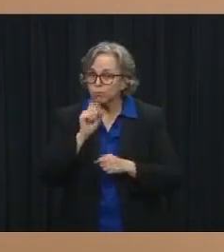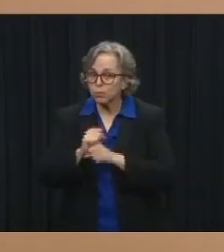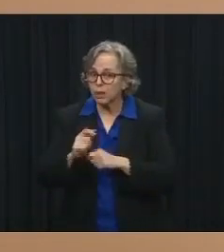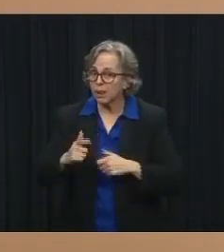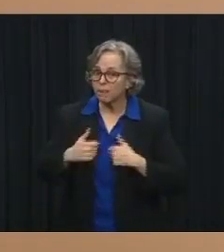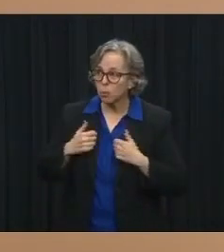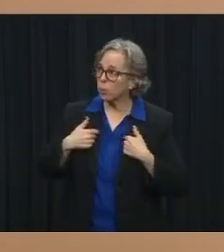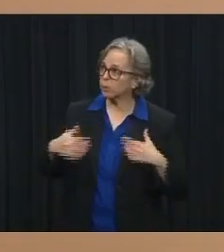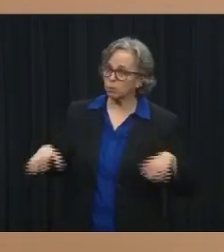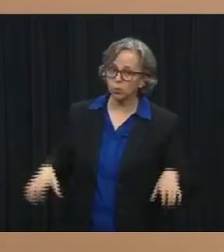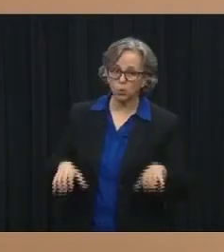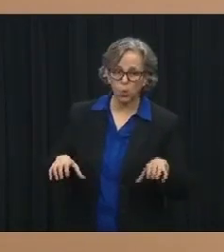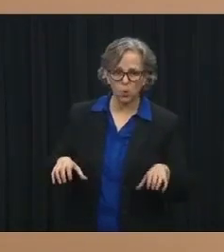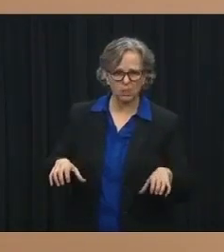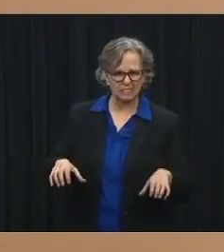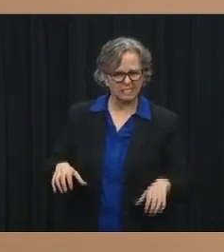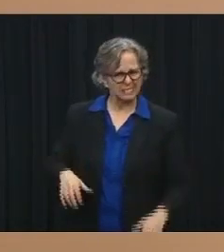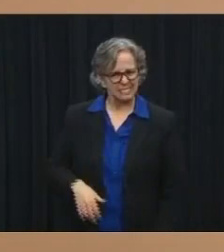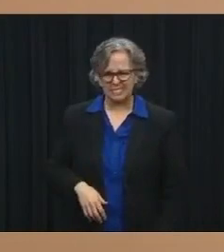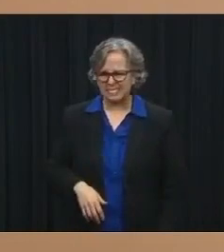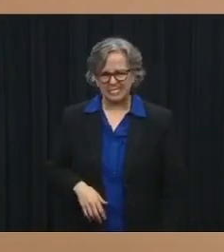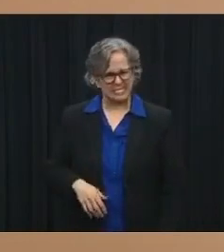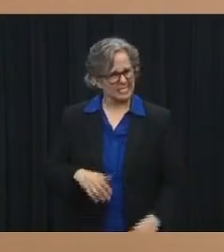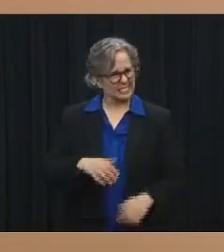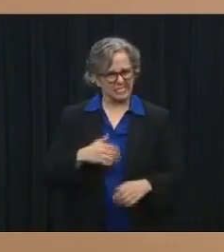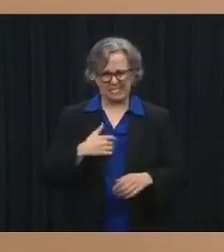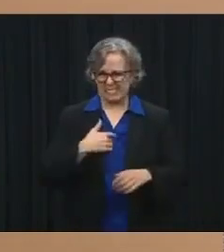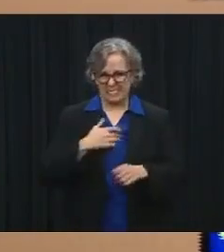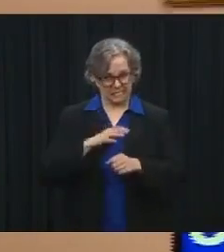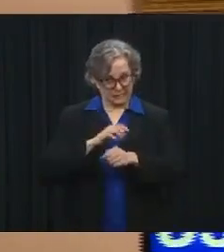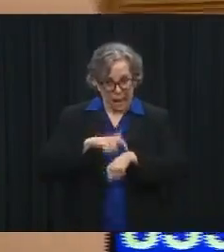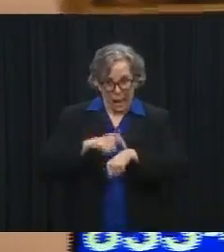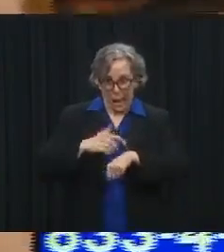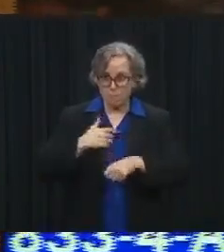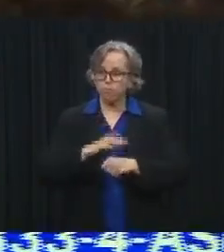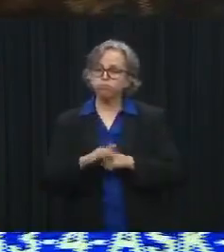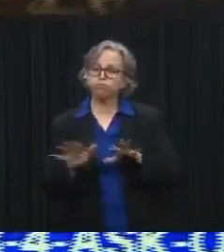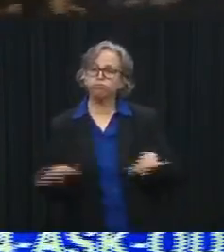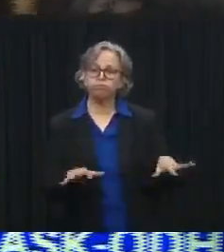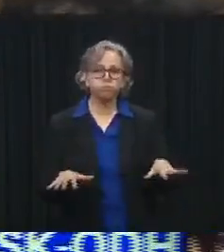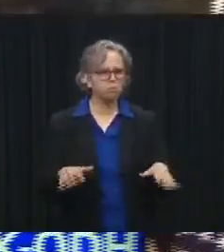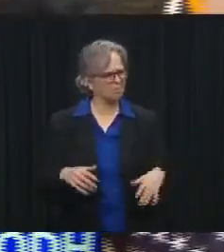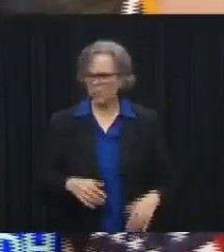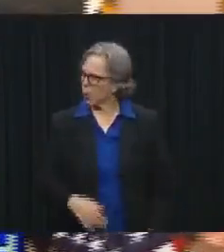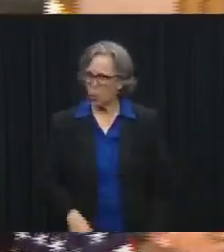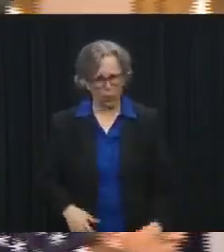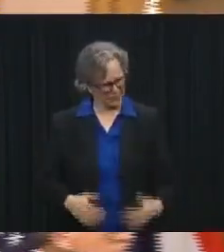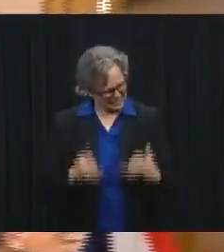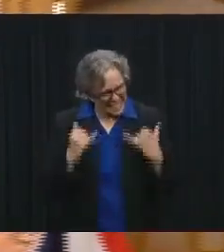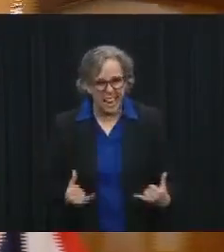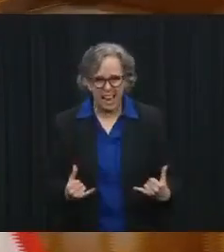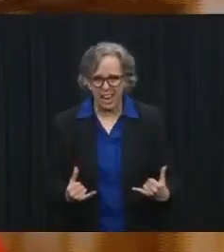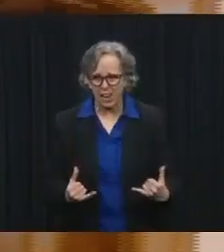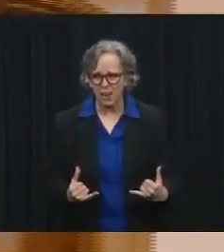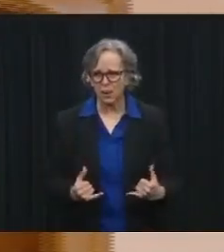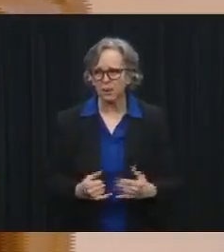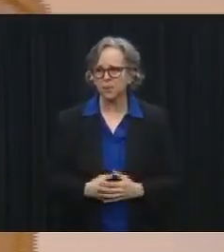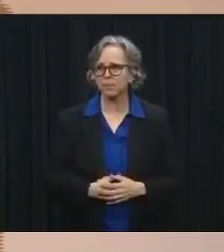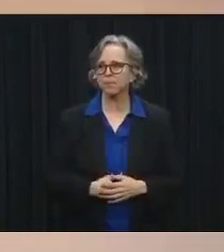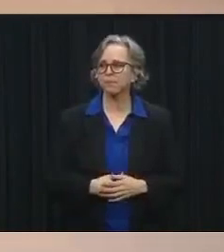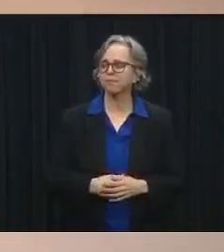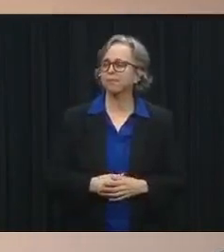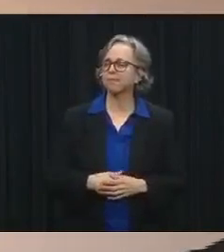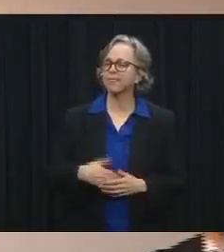we have little time to spare. Thank you. John? Thanks, Governor. Thanks, Amy. You know,